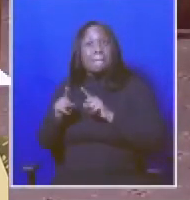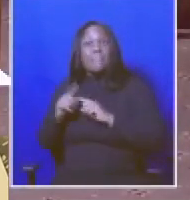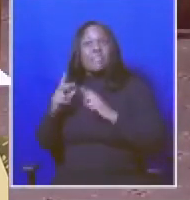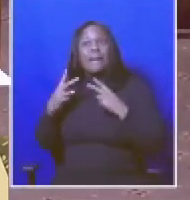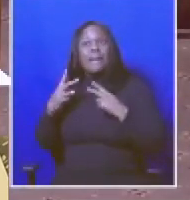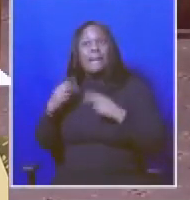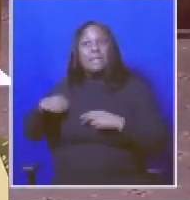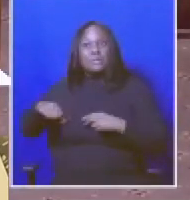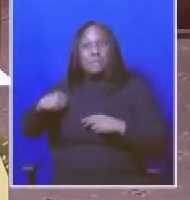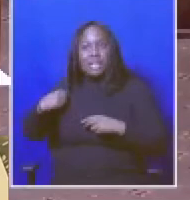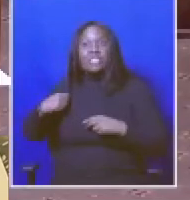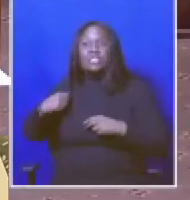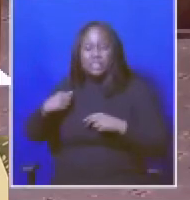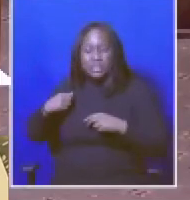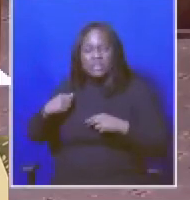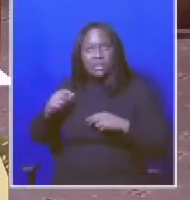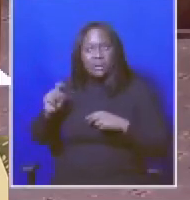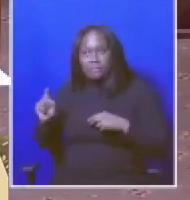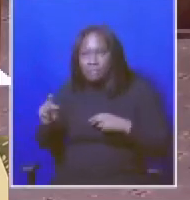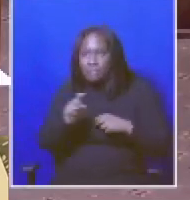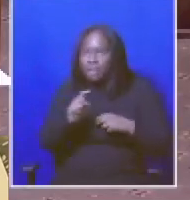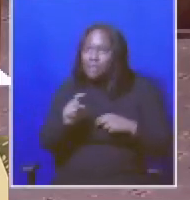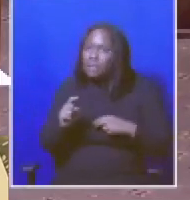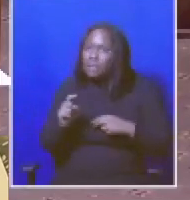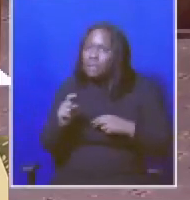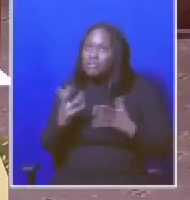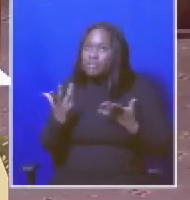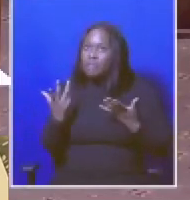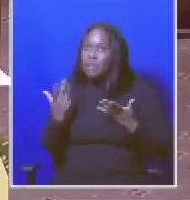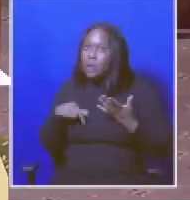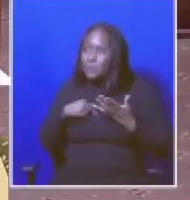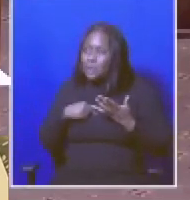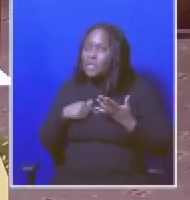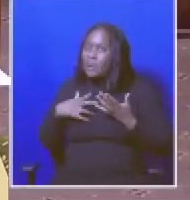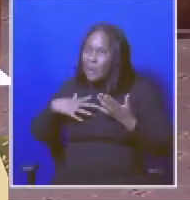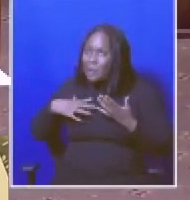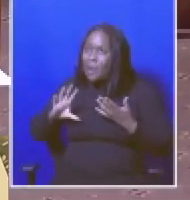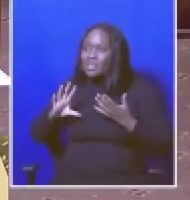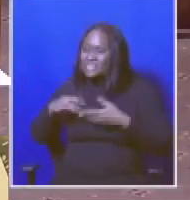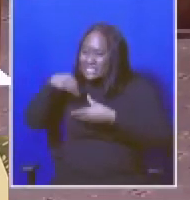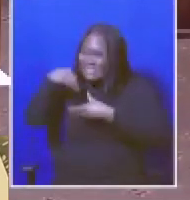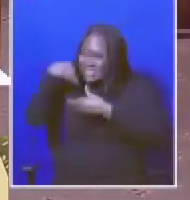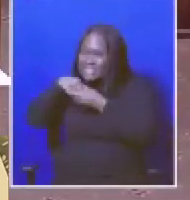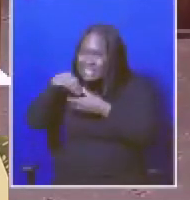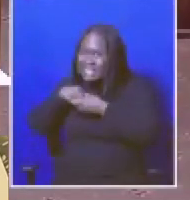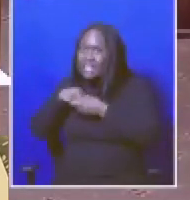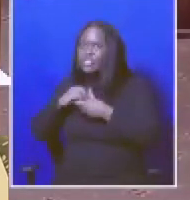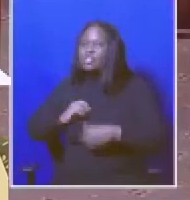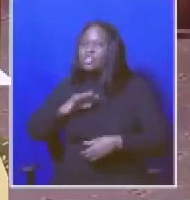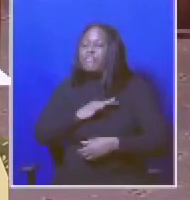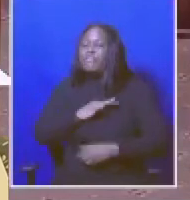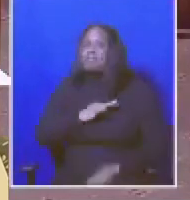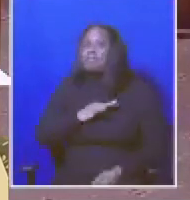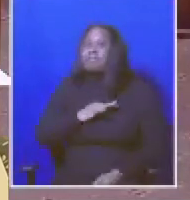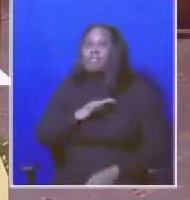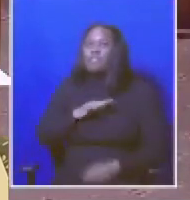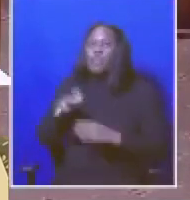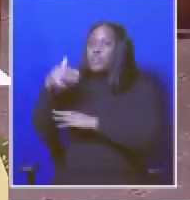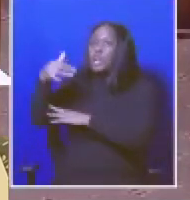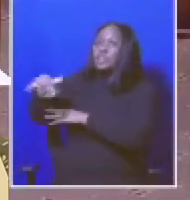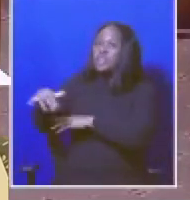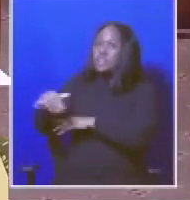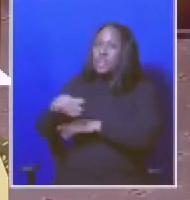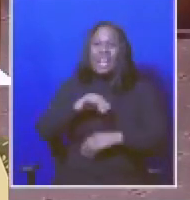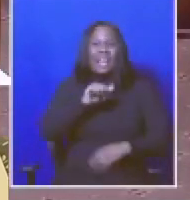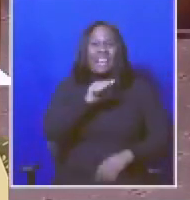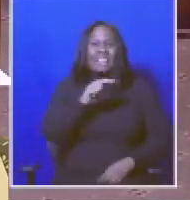municipalities that the EFF has pushed there. Why is the government of the ANC